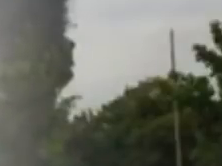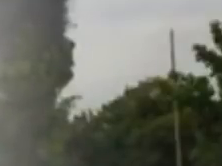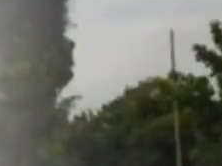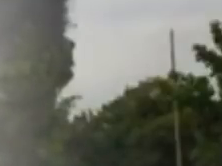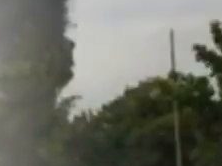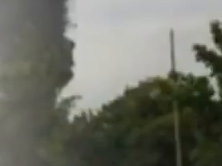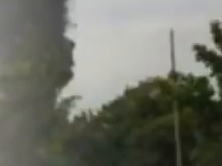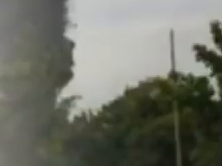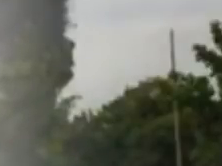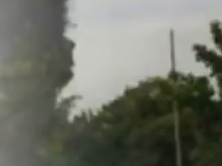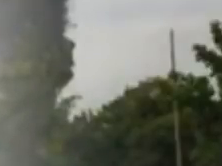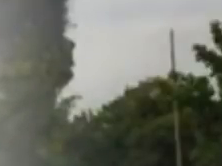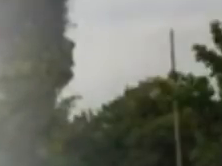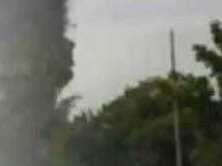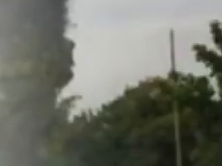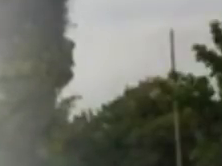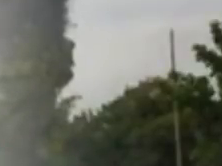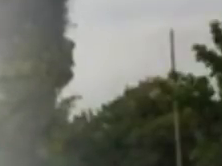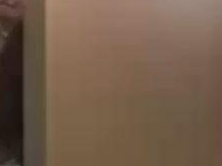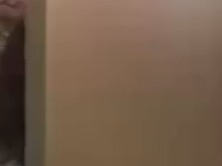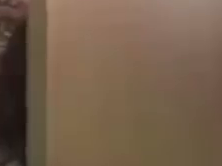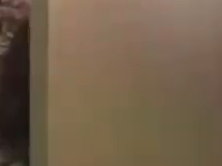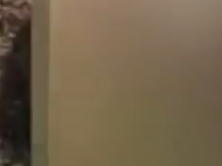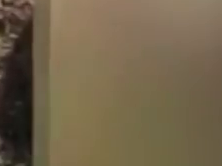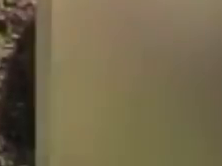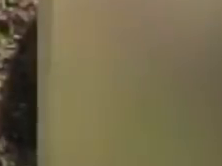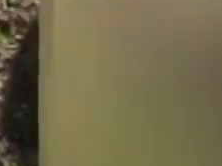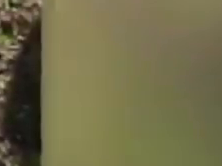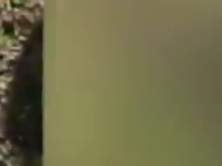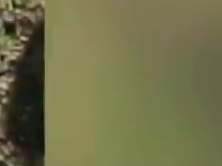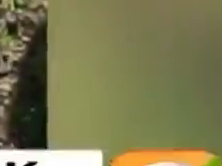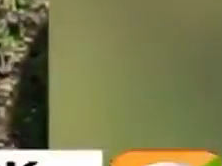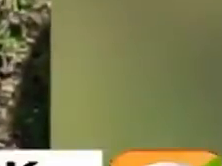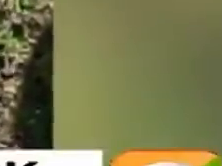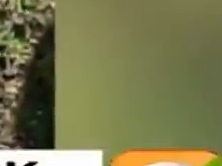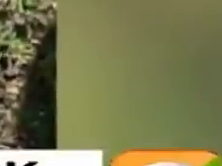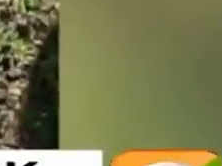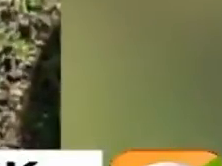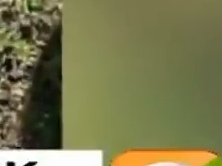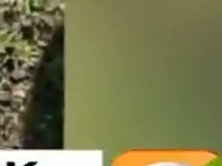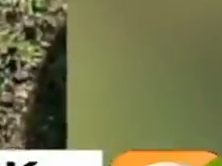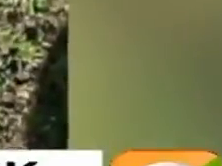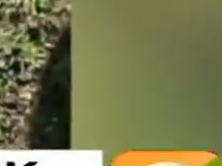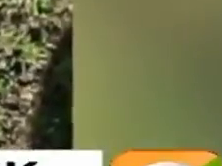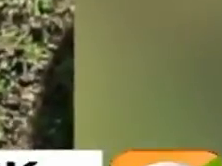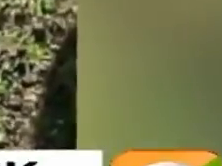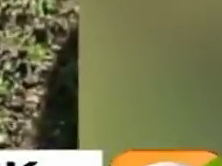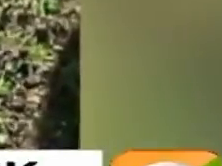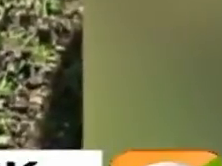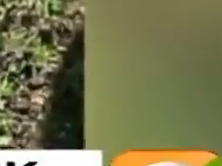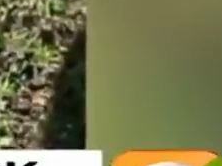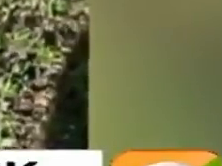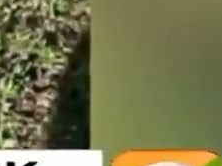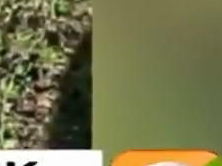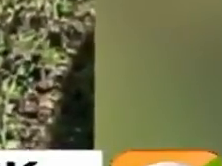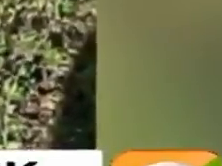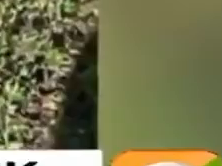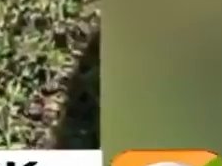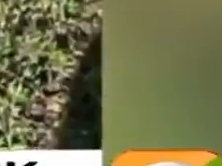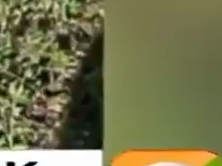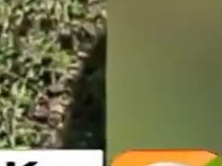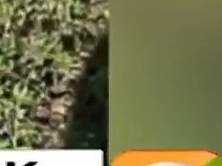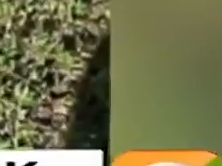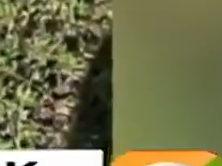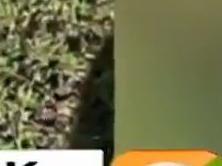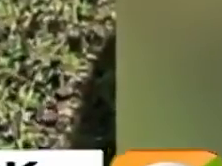to terrorists were recovered thereafter. Five other suspected Al-Shabaab militants were arrested outside the airstrip as they